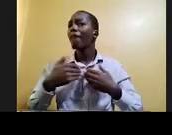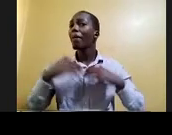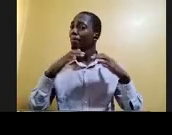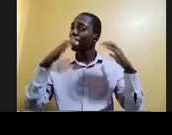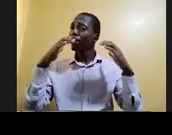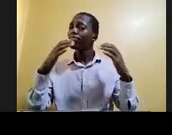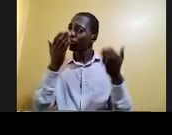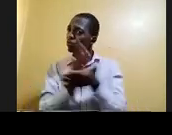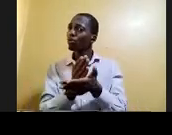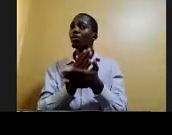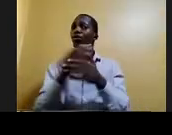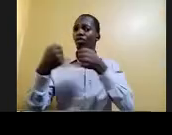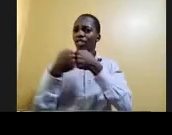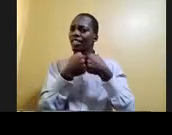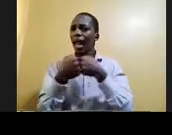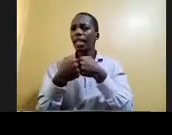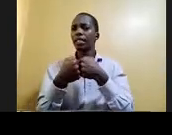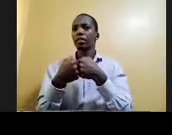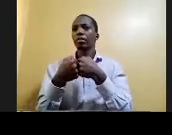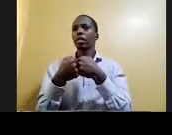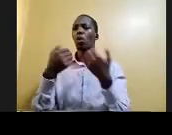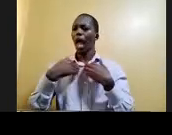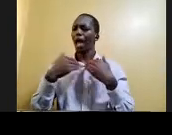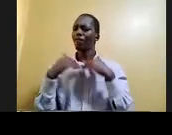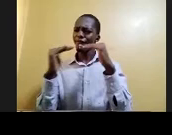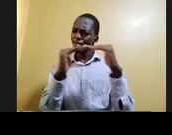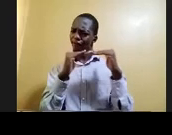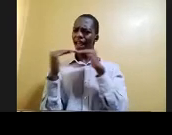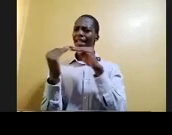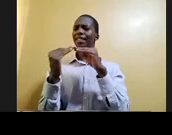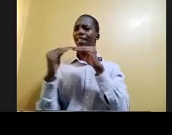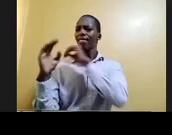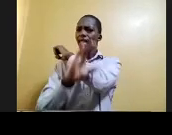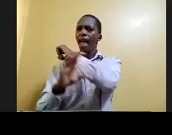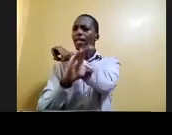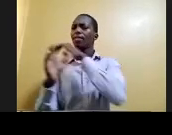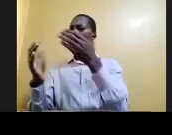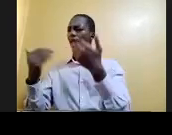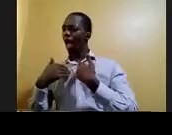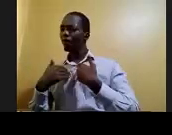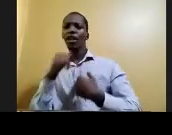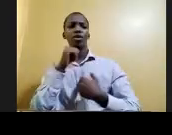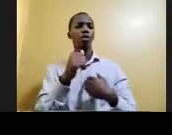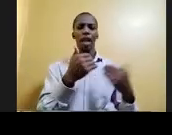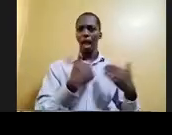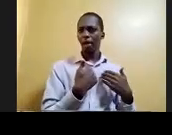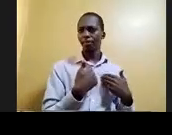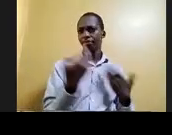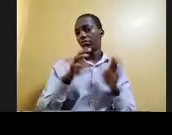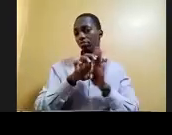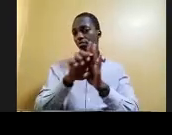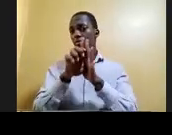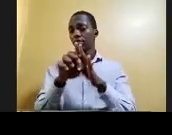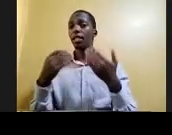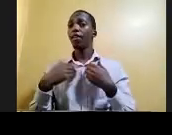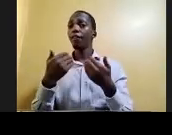have parity and fairness between countries that have and that don't have a trade agreement. So, if, for example, if you're growing pineapple in